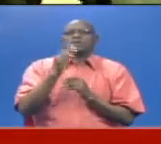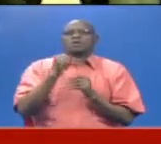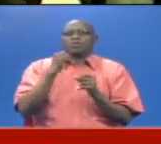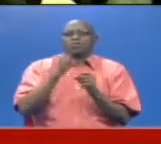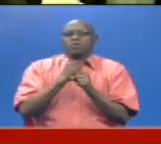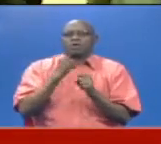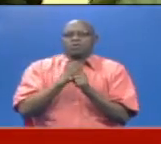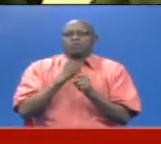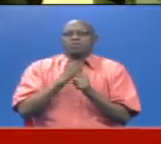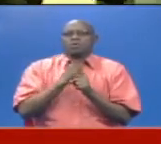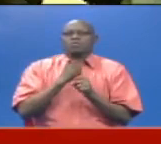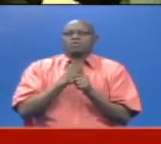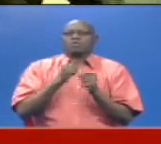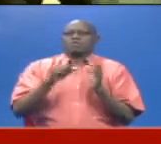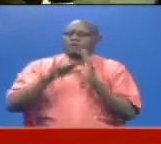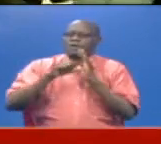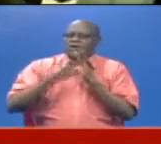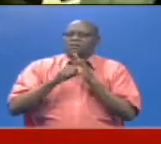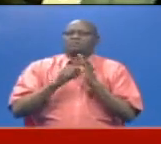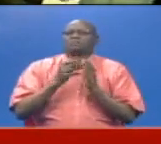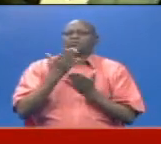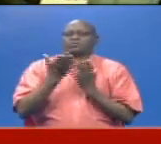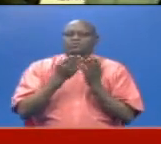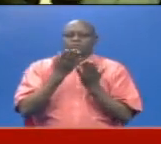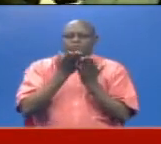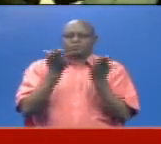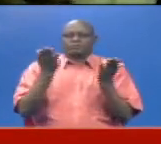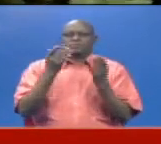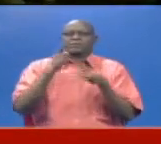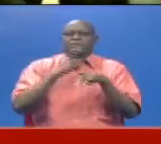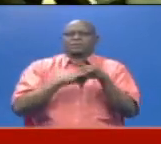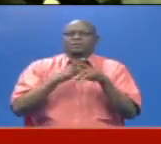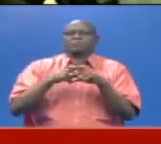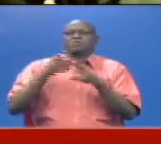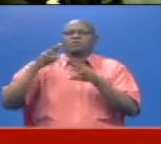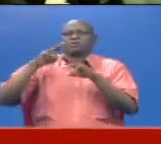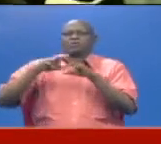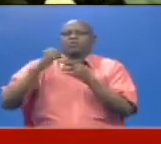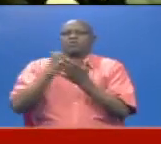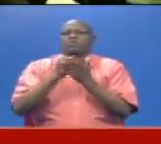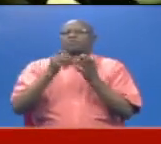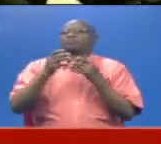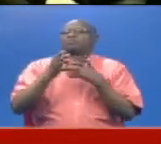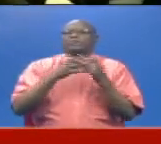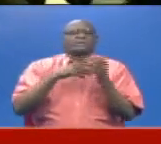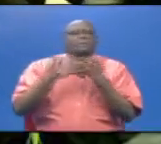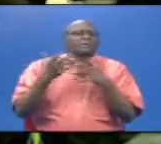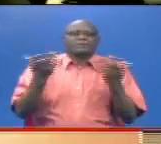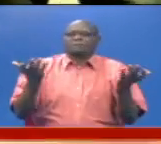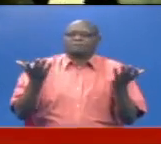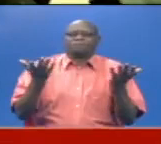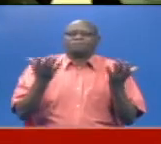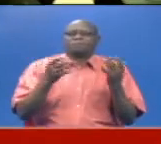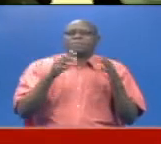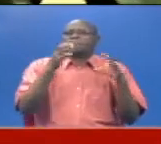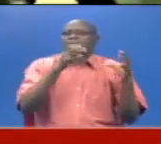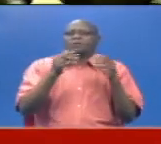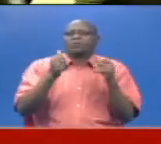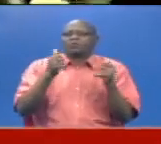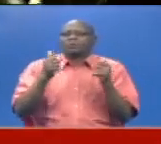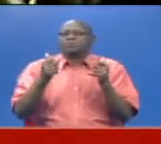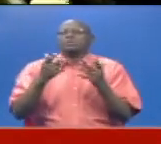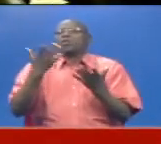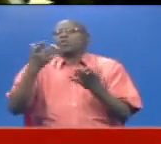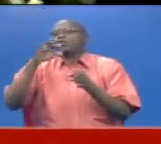to serve all of you. When we get into office, we don't care which party you are, we don't care whether you voted for